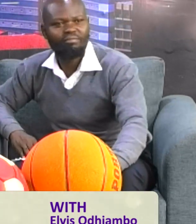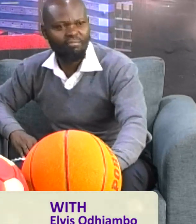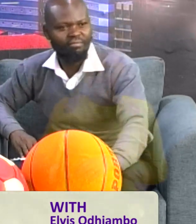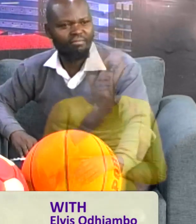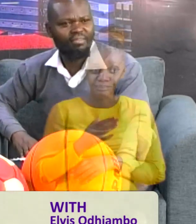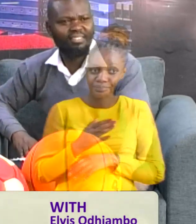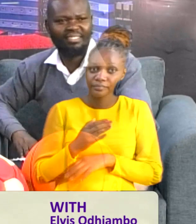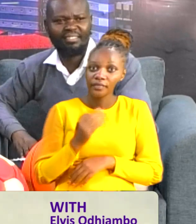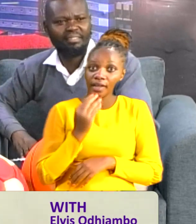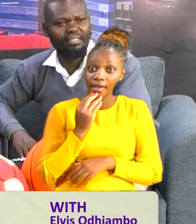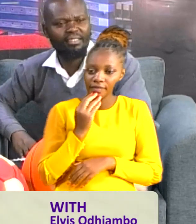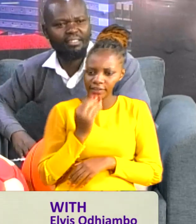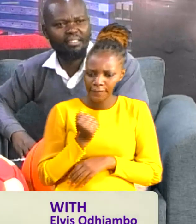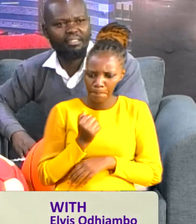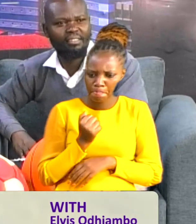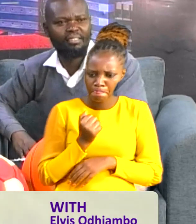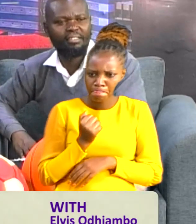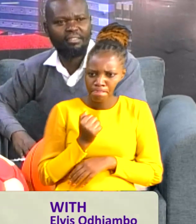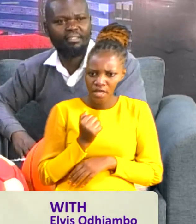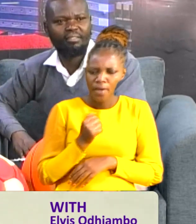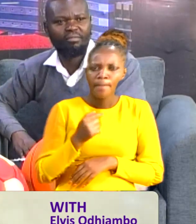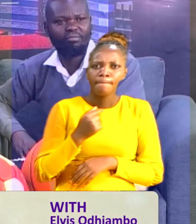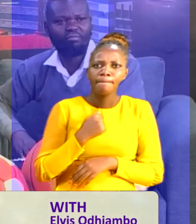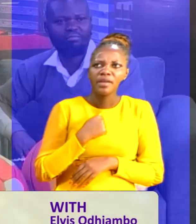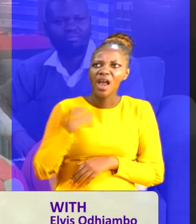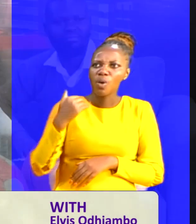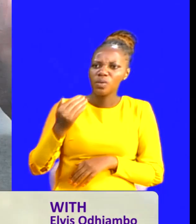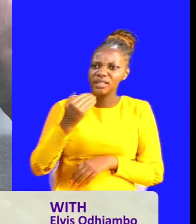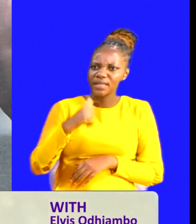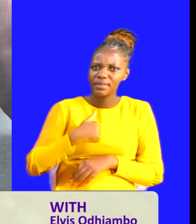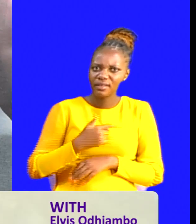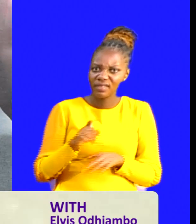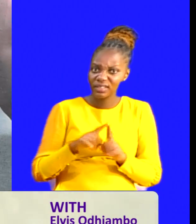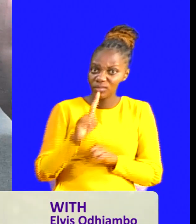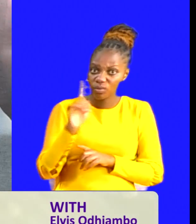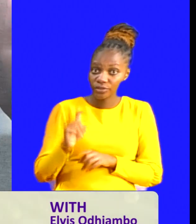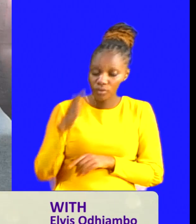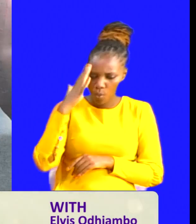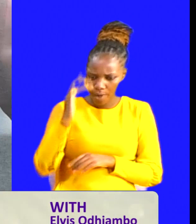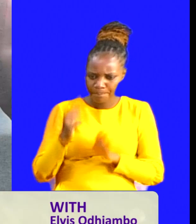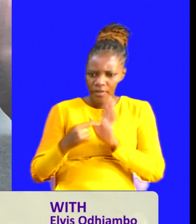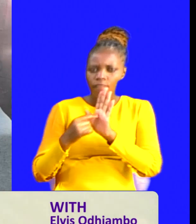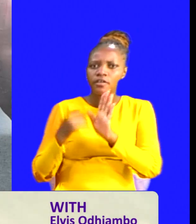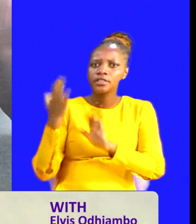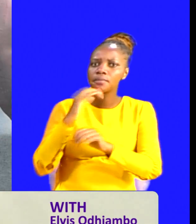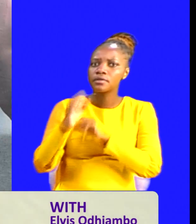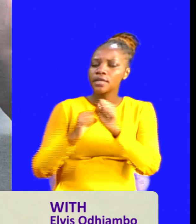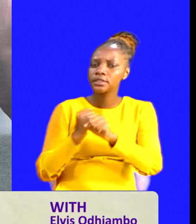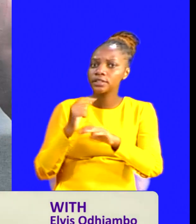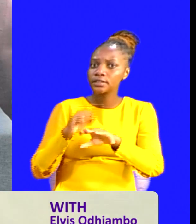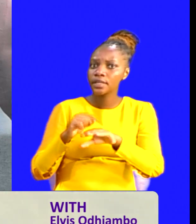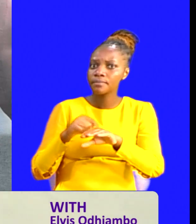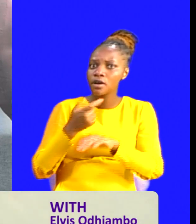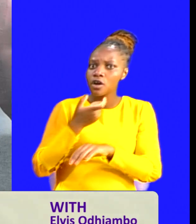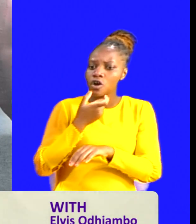Leopards, I always ask myself the same question because when you look at, for example, last year when Gor Mahia they received